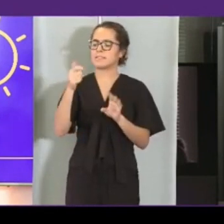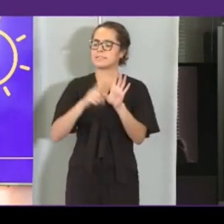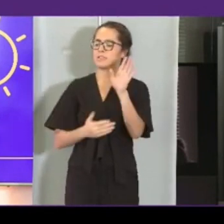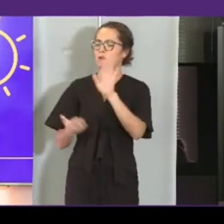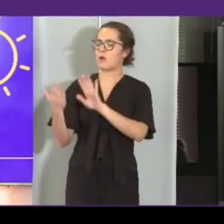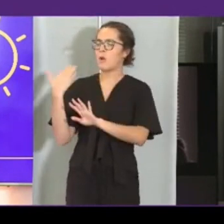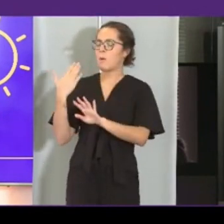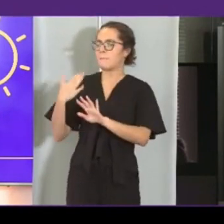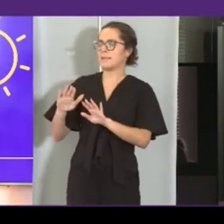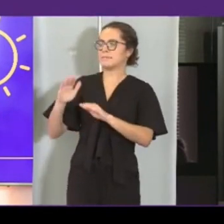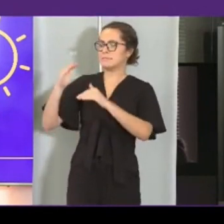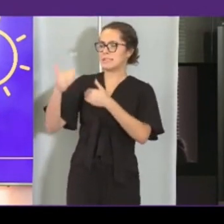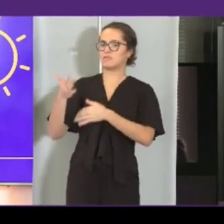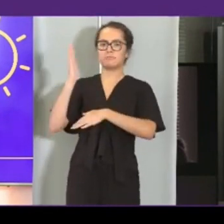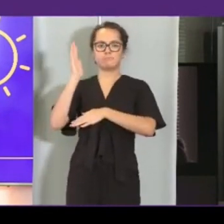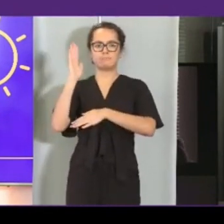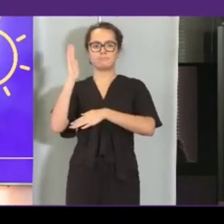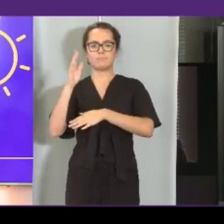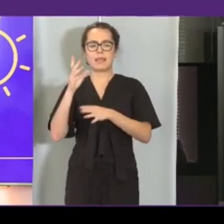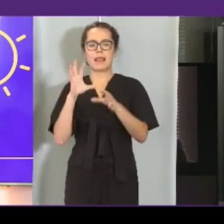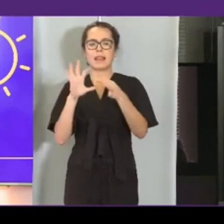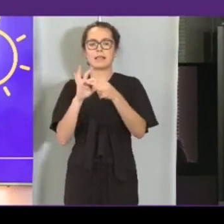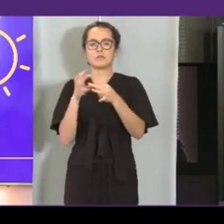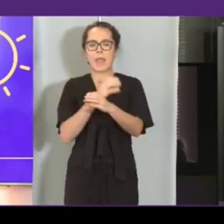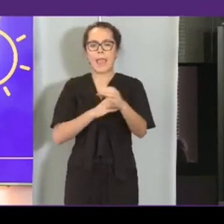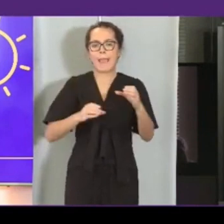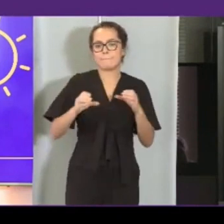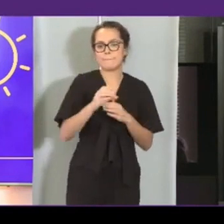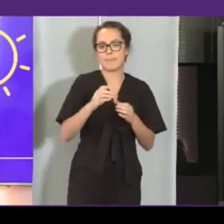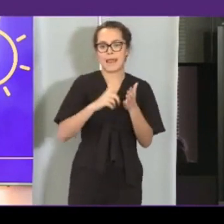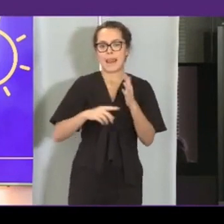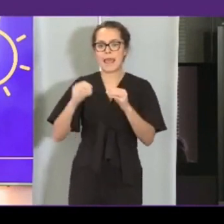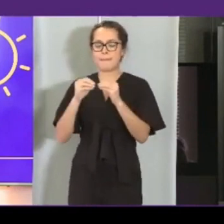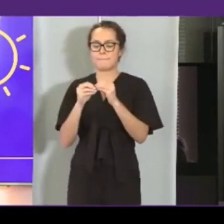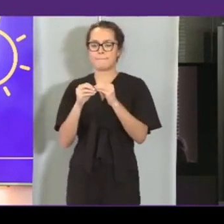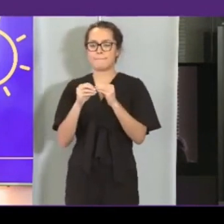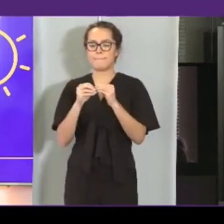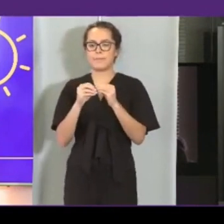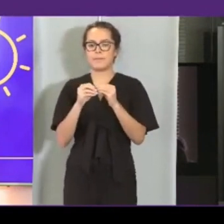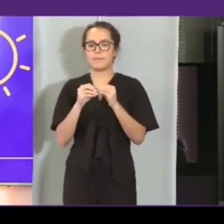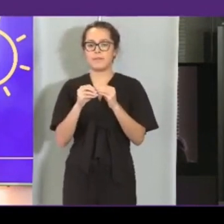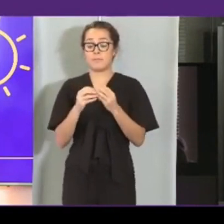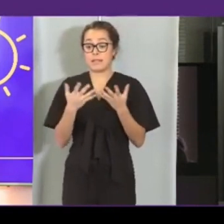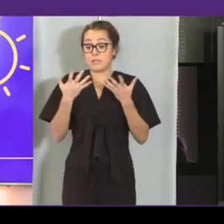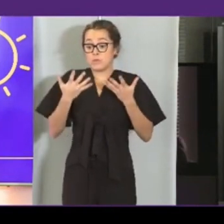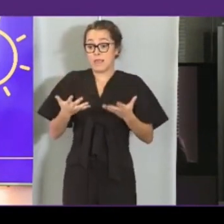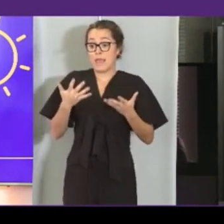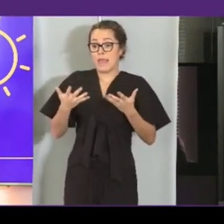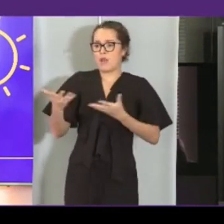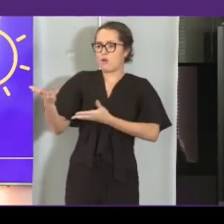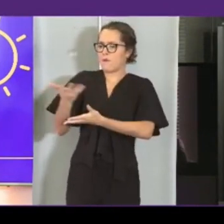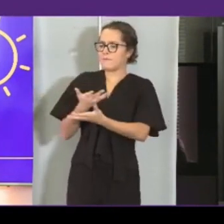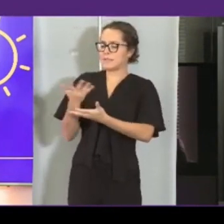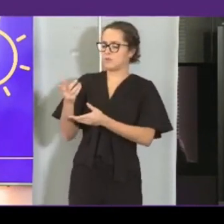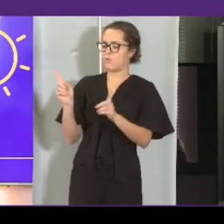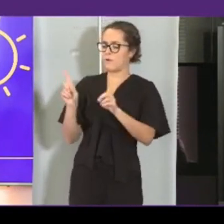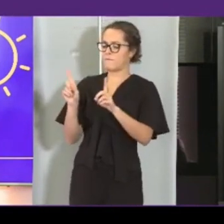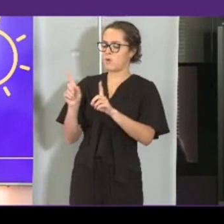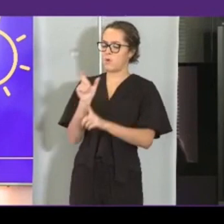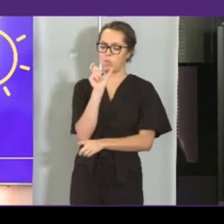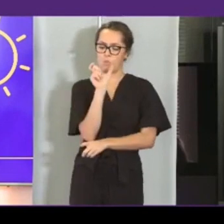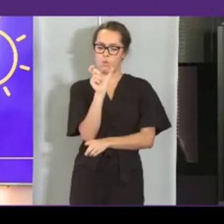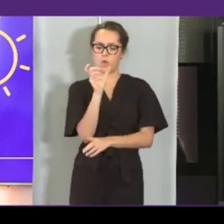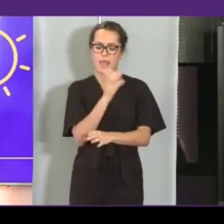have a session about empathy labs. And what prompted this conversation this time round is I think that word empathy